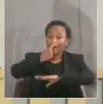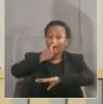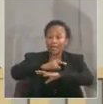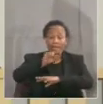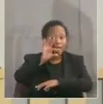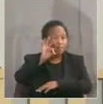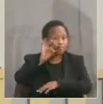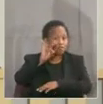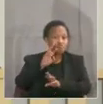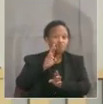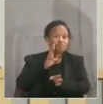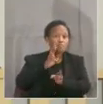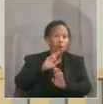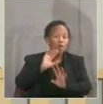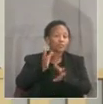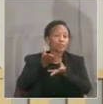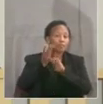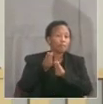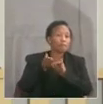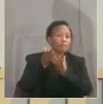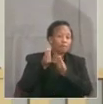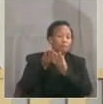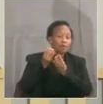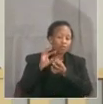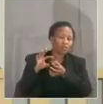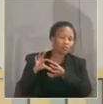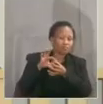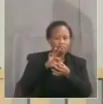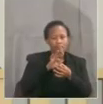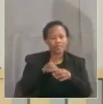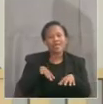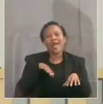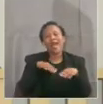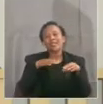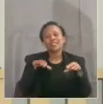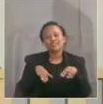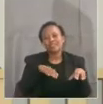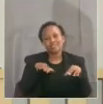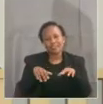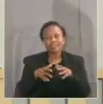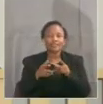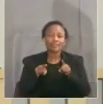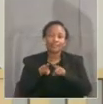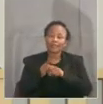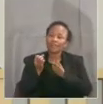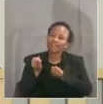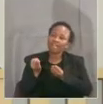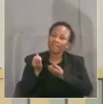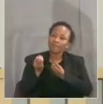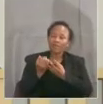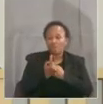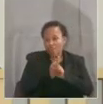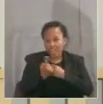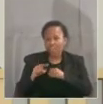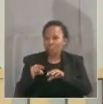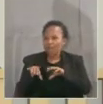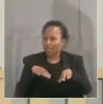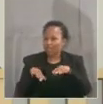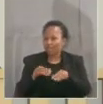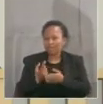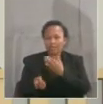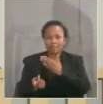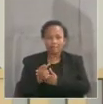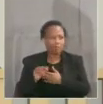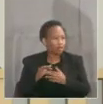to the activities as well as the feedback on each and every activity.